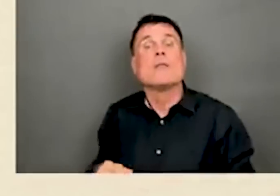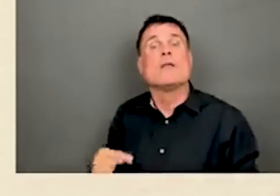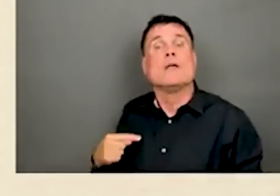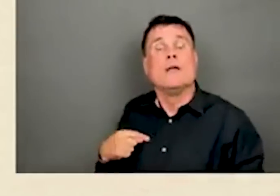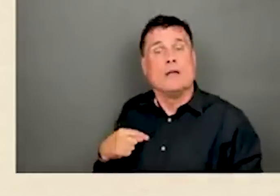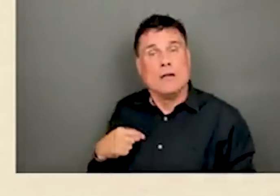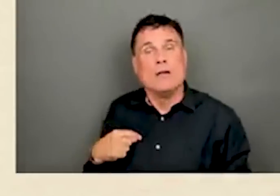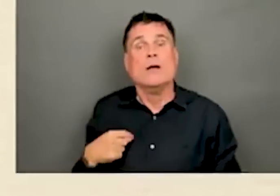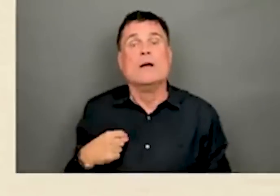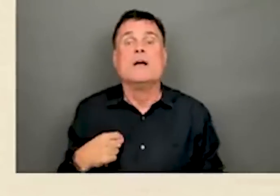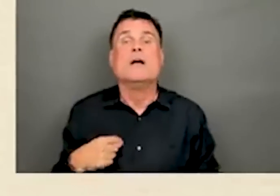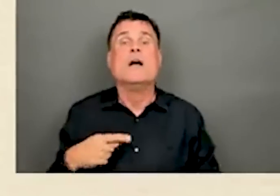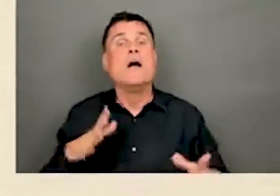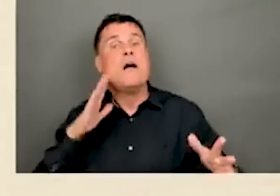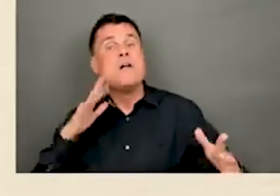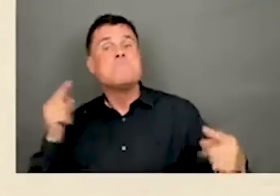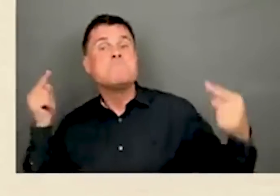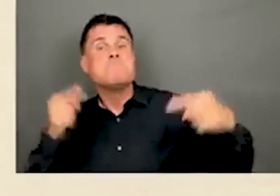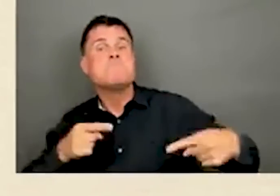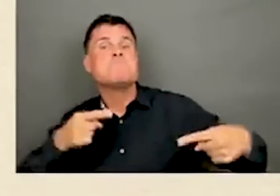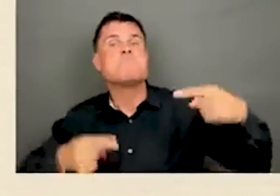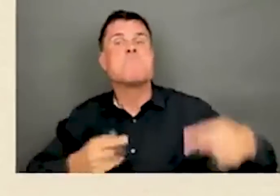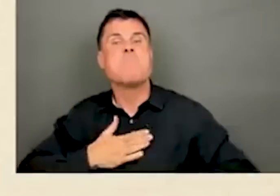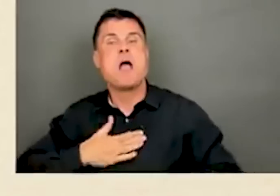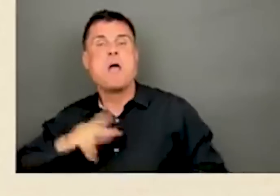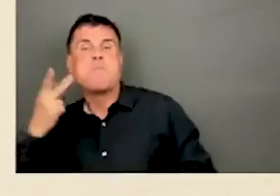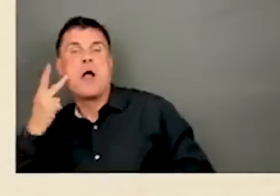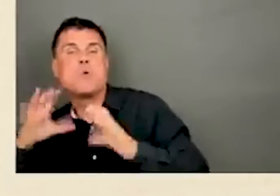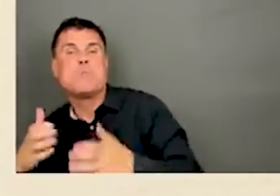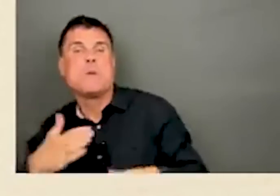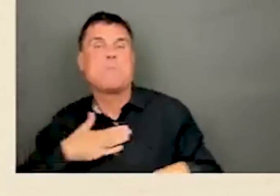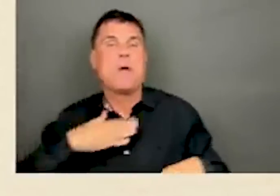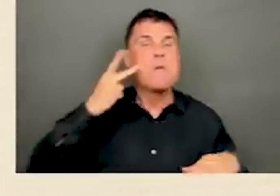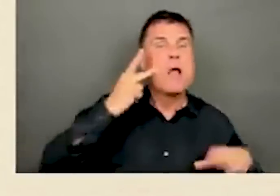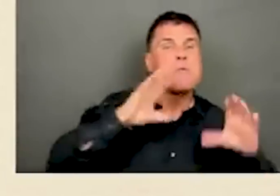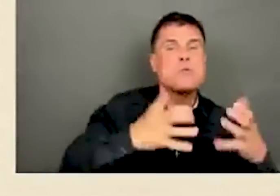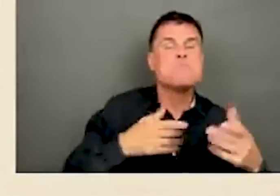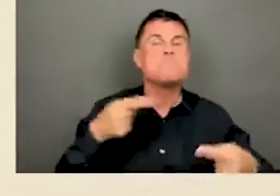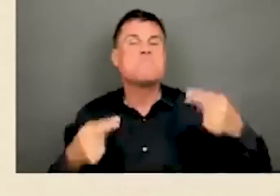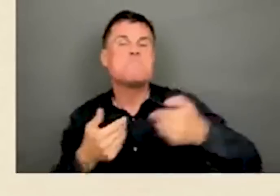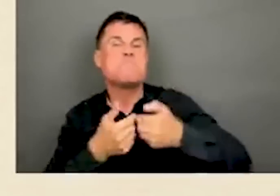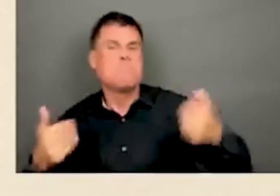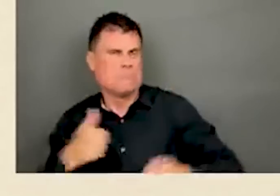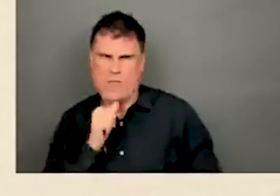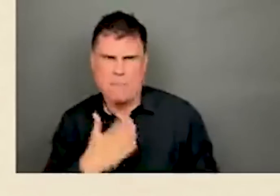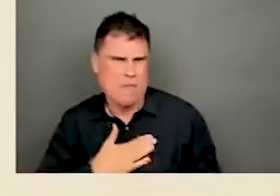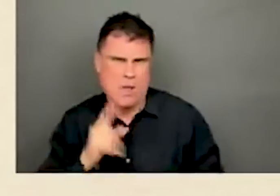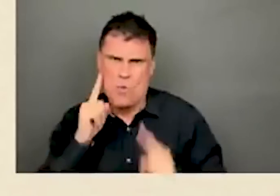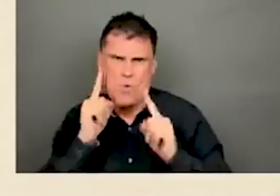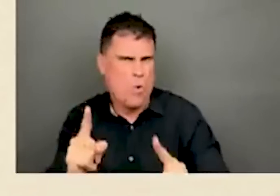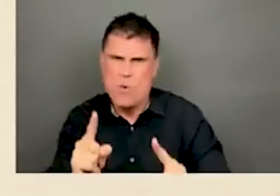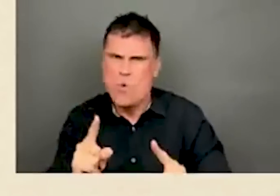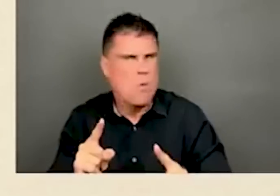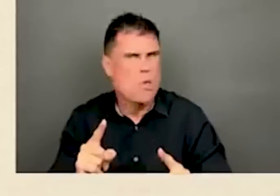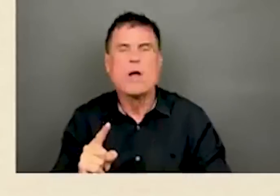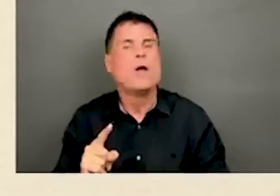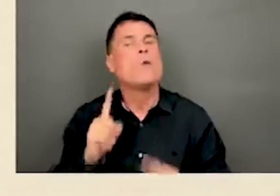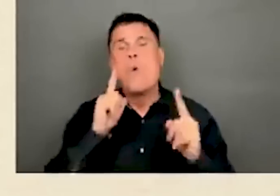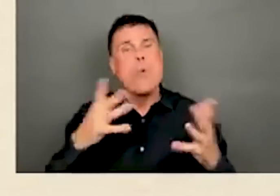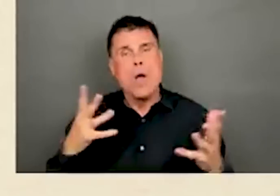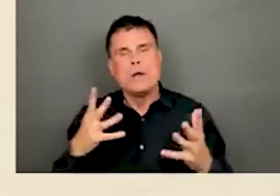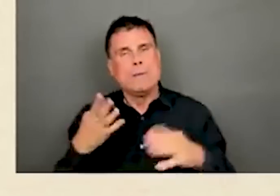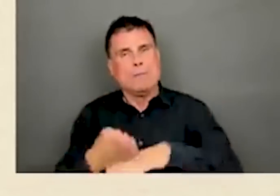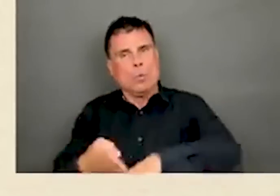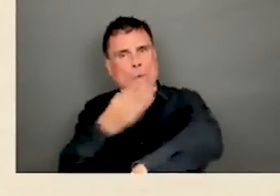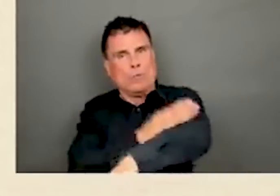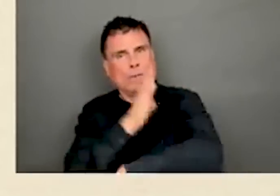with anyone. It was because I wanted to make a difference, and I continue to want to do that. Speaking off the cuff is not something that's just